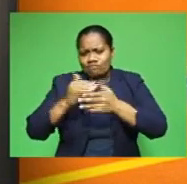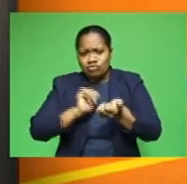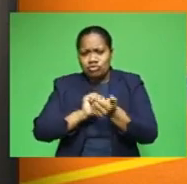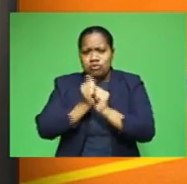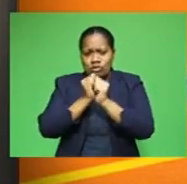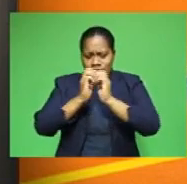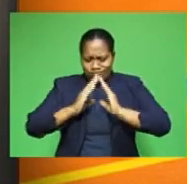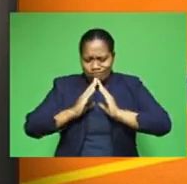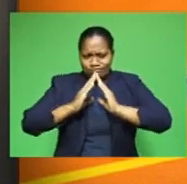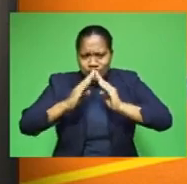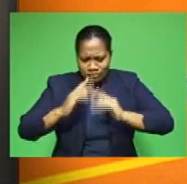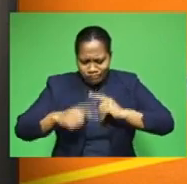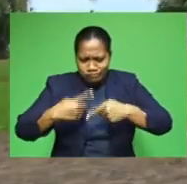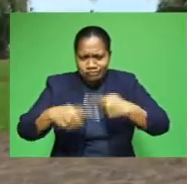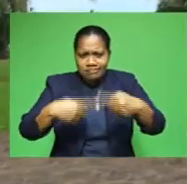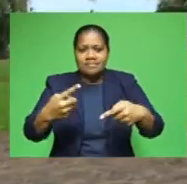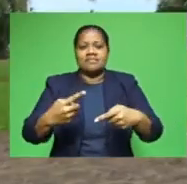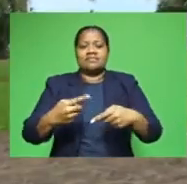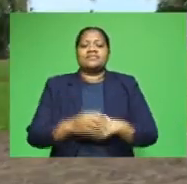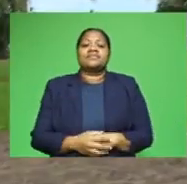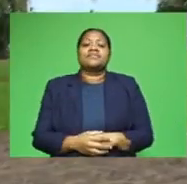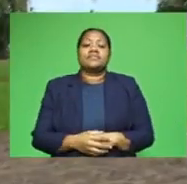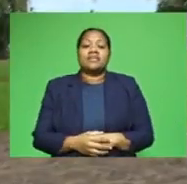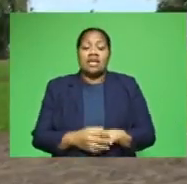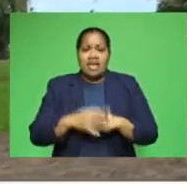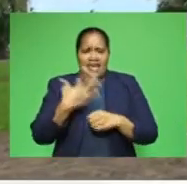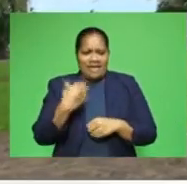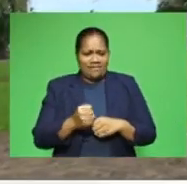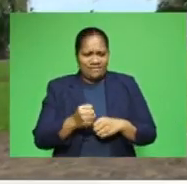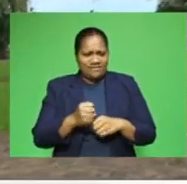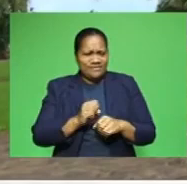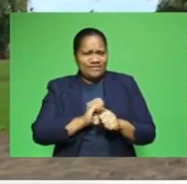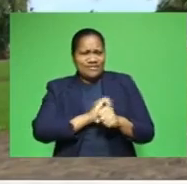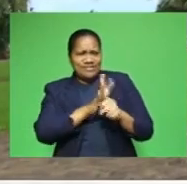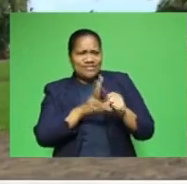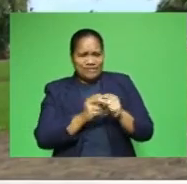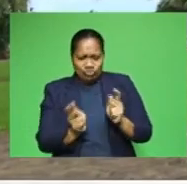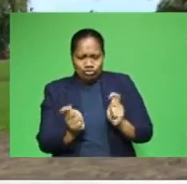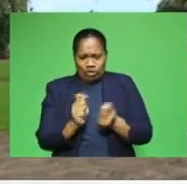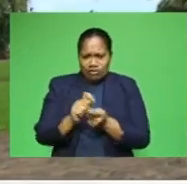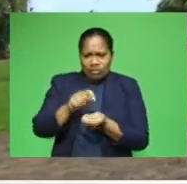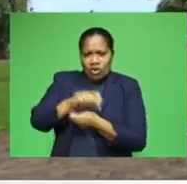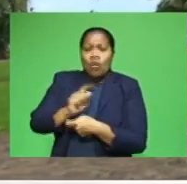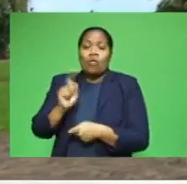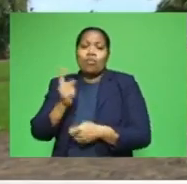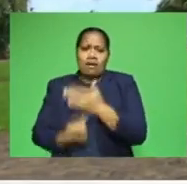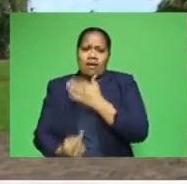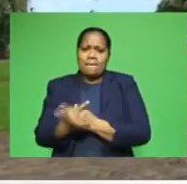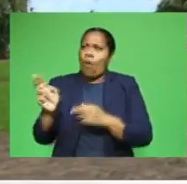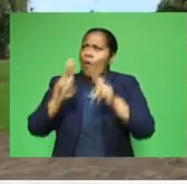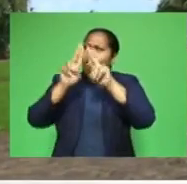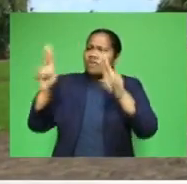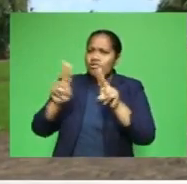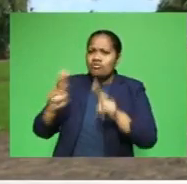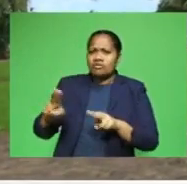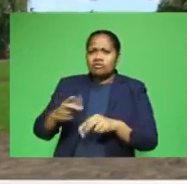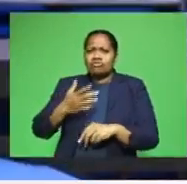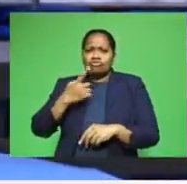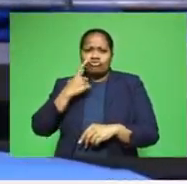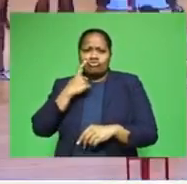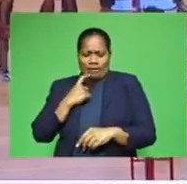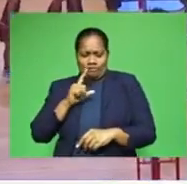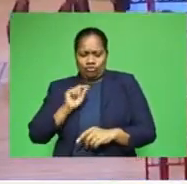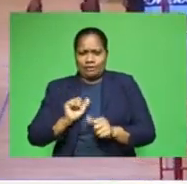running and aligned with the new norm. With the pandemic changing how sports can be played, all federations are required to adapt to better